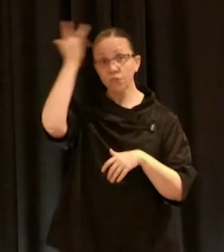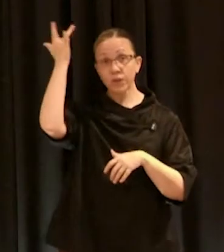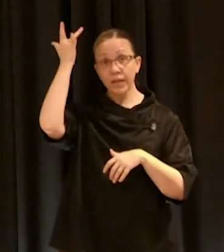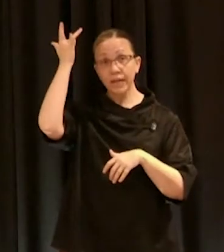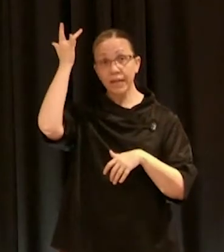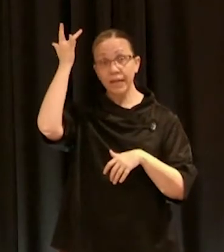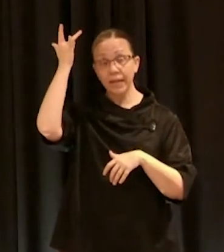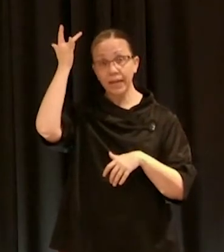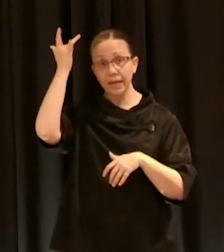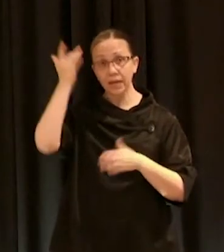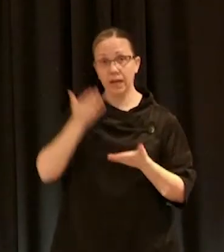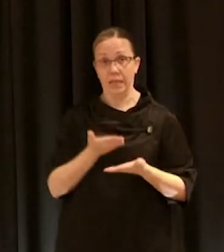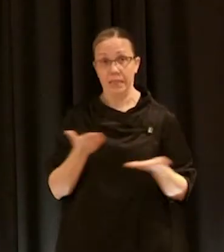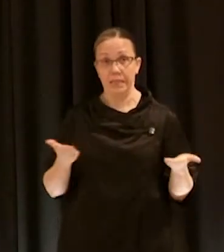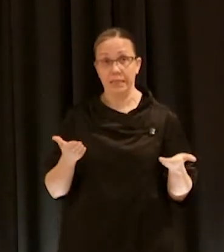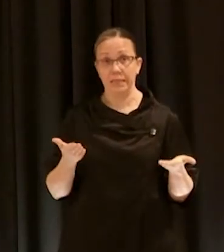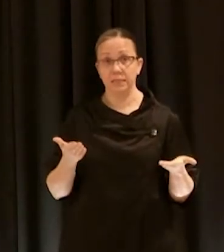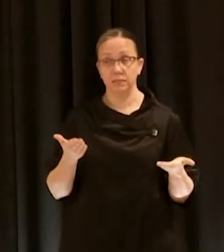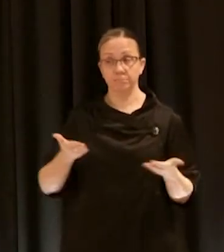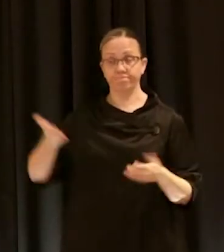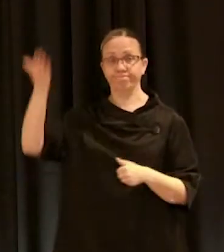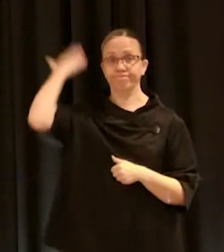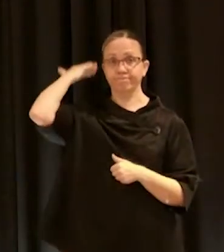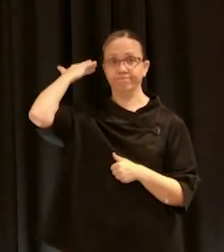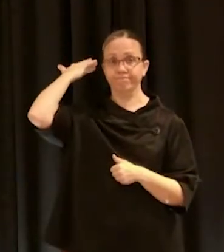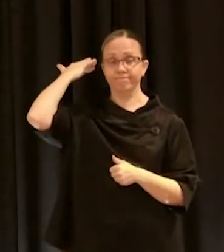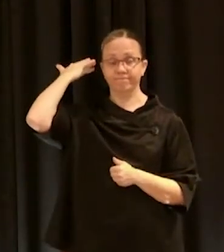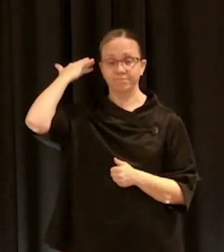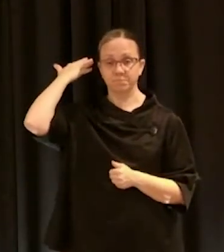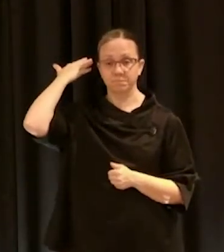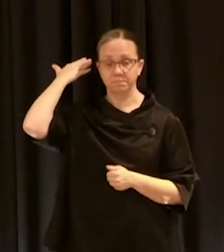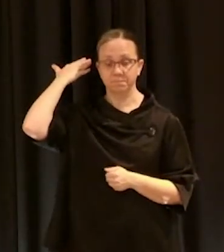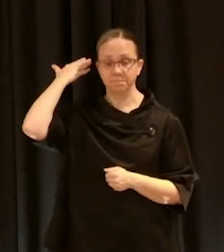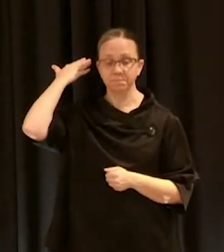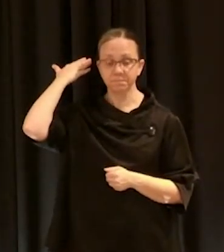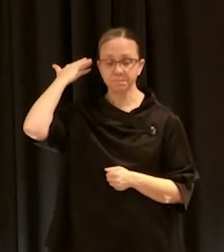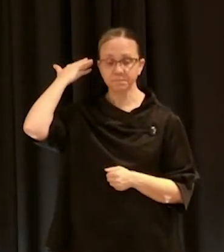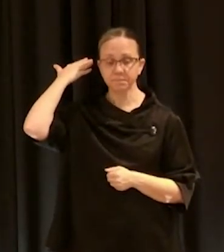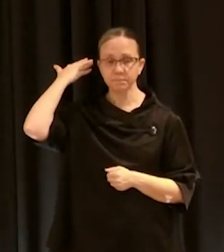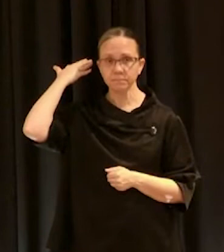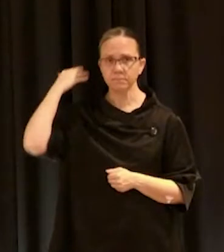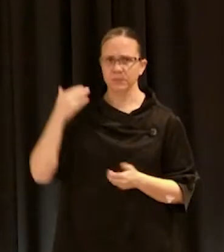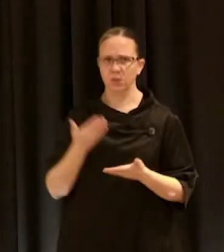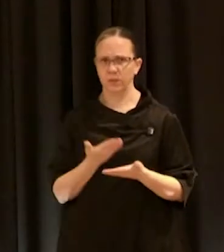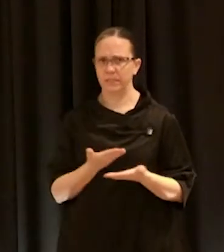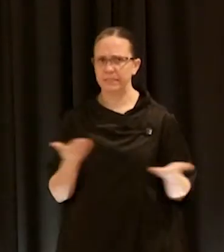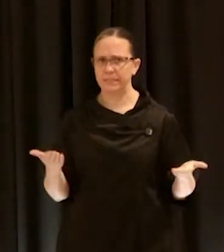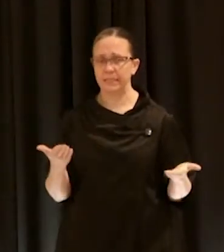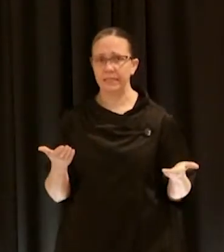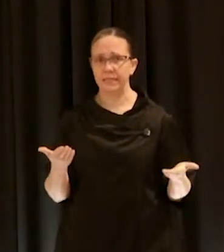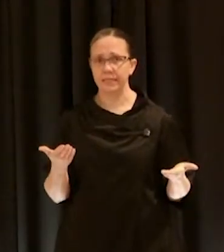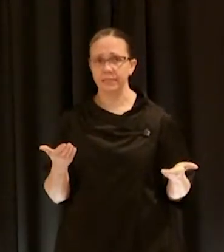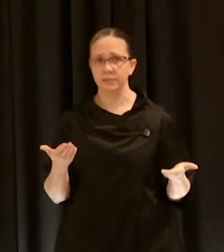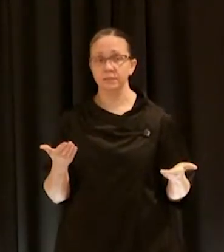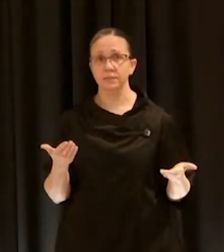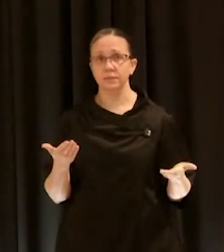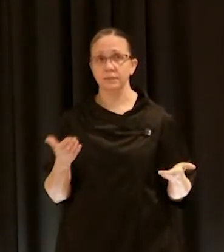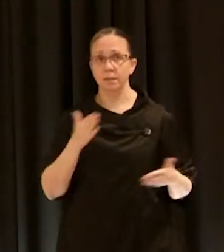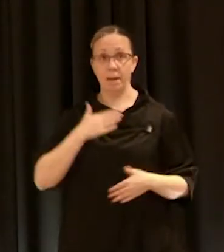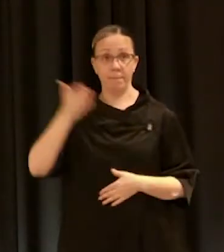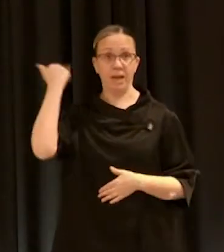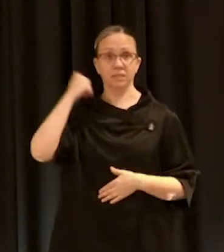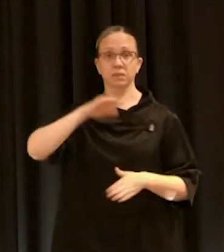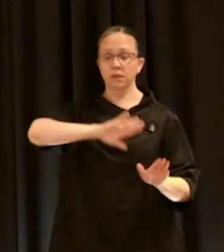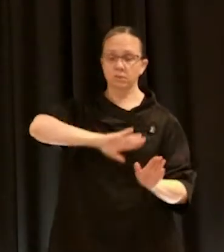forgetting those things which are behind, or those things which are in the